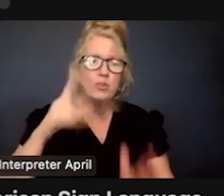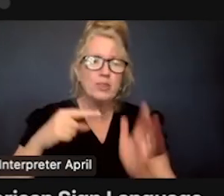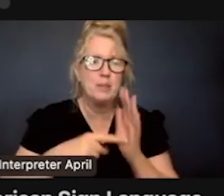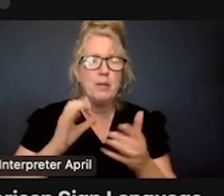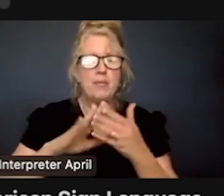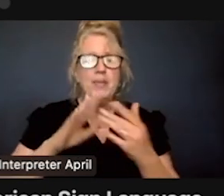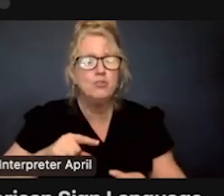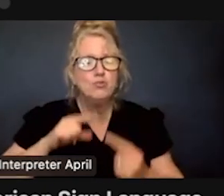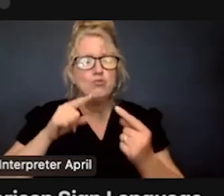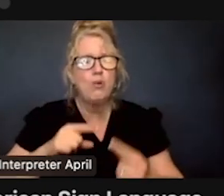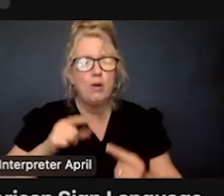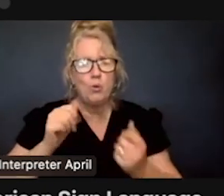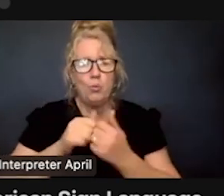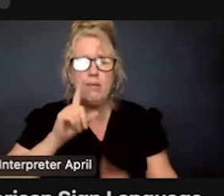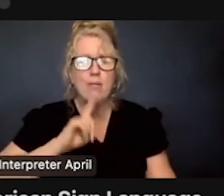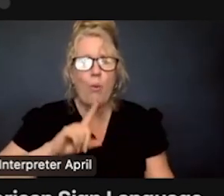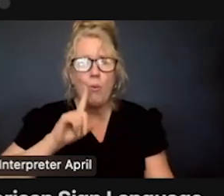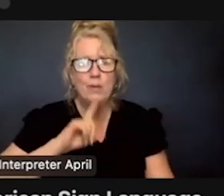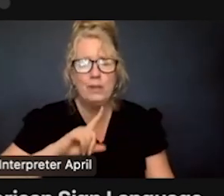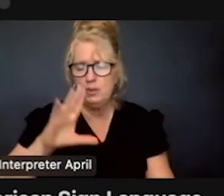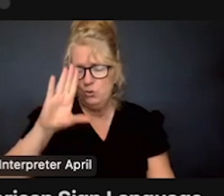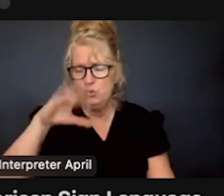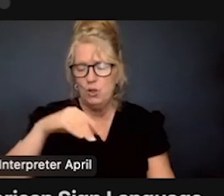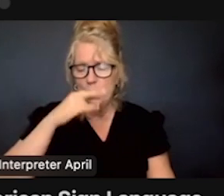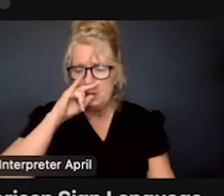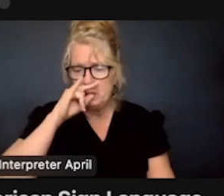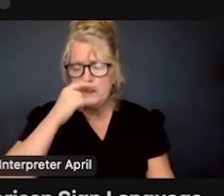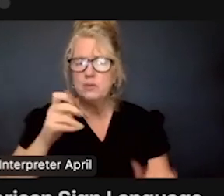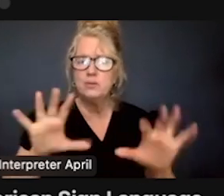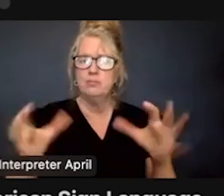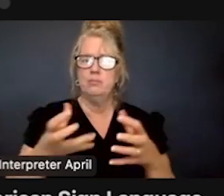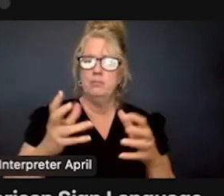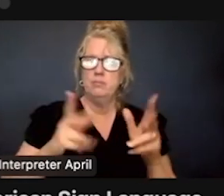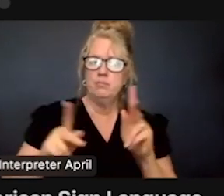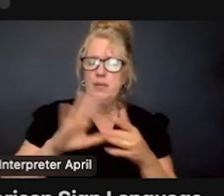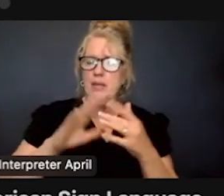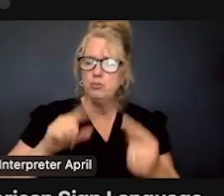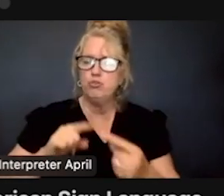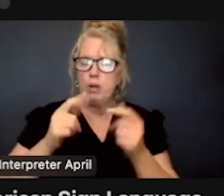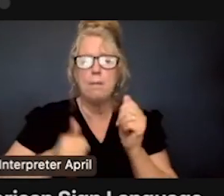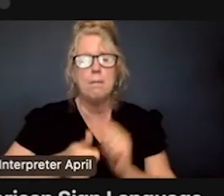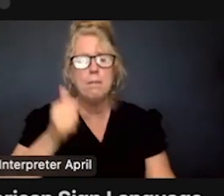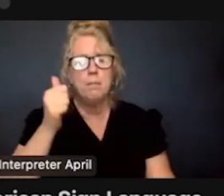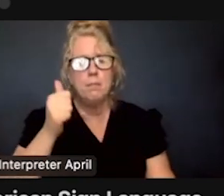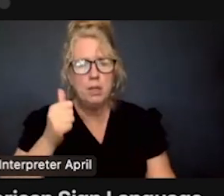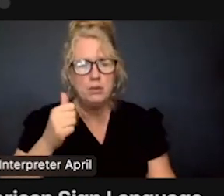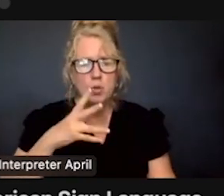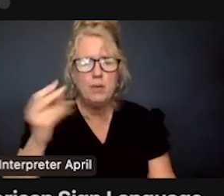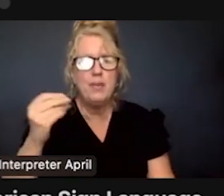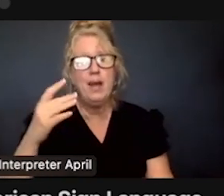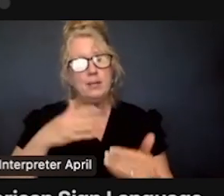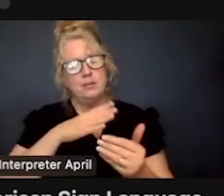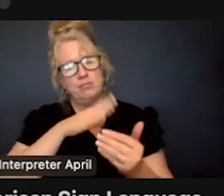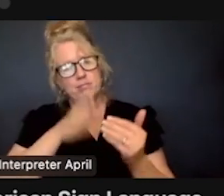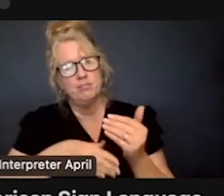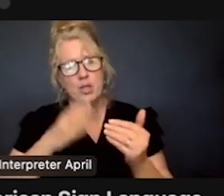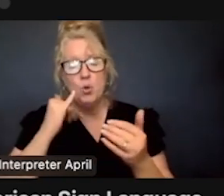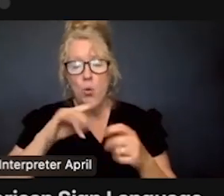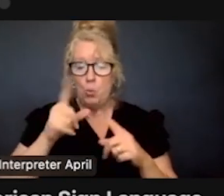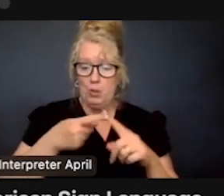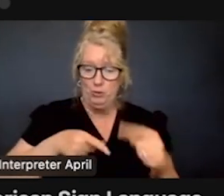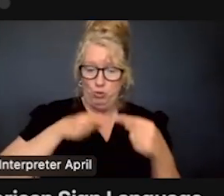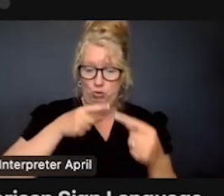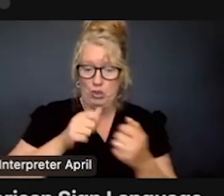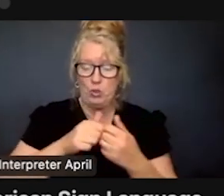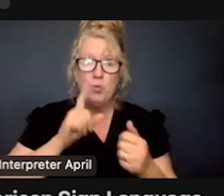with loneliness. And by the way, kids across the population struggle the most. But it's also consequential. So when you struggle with loneliness